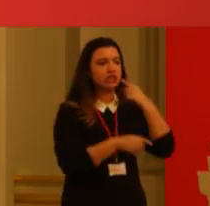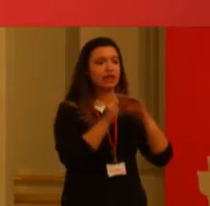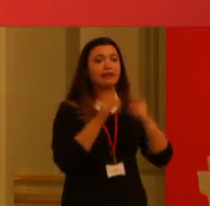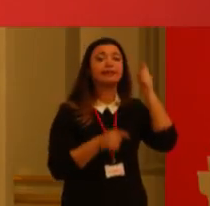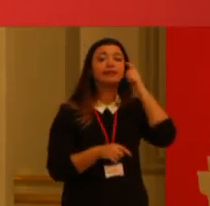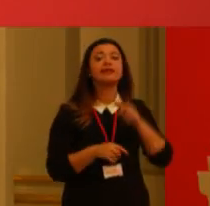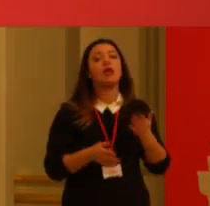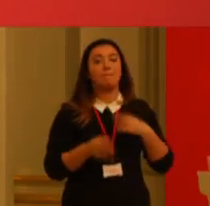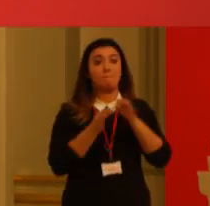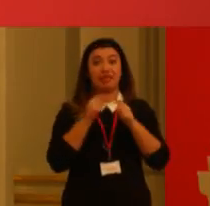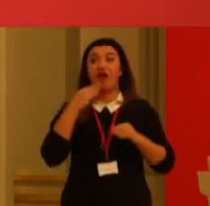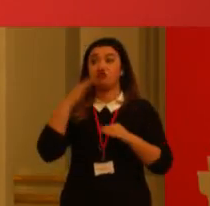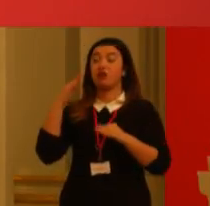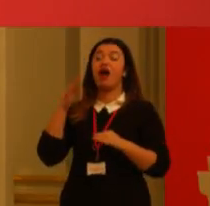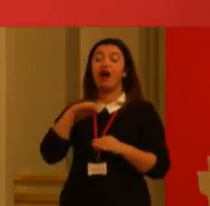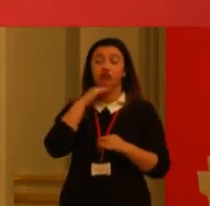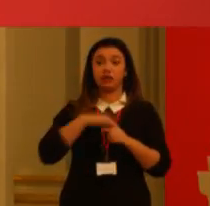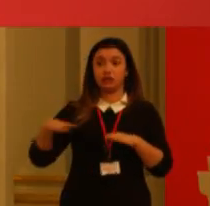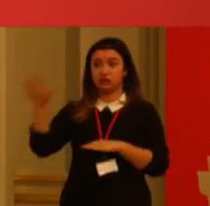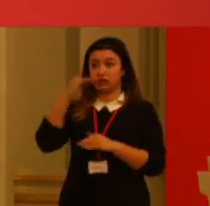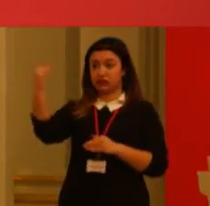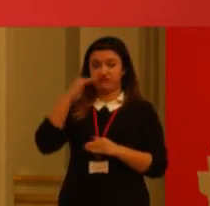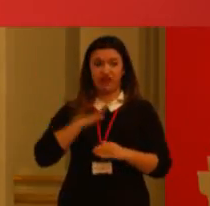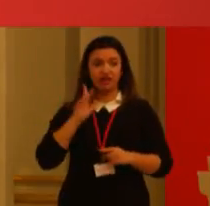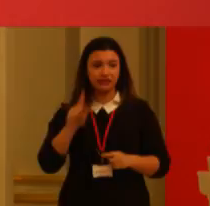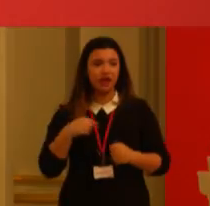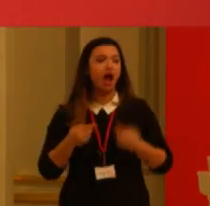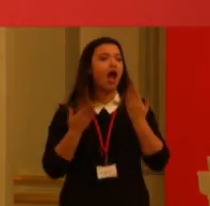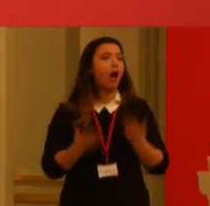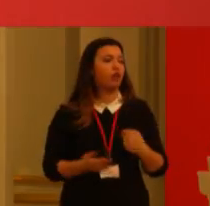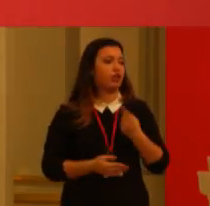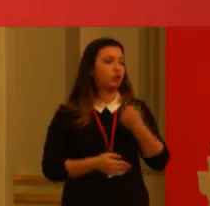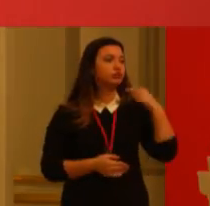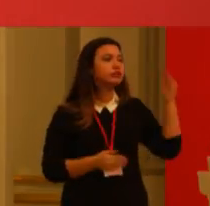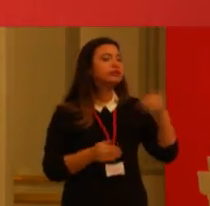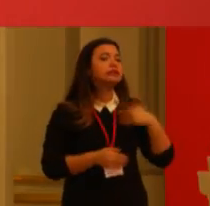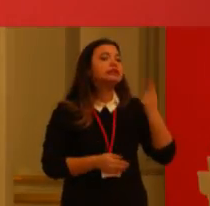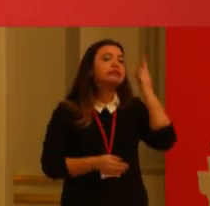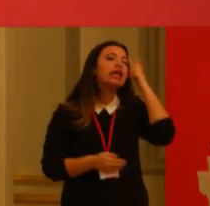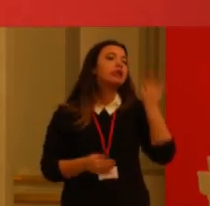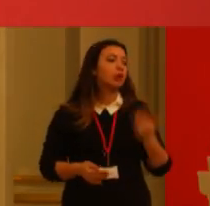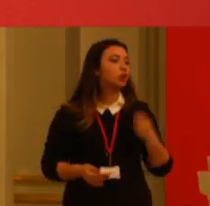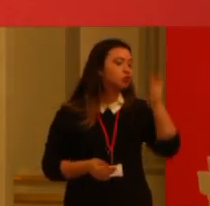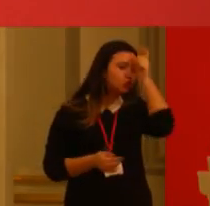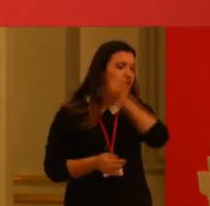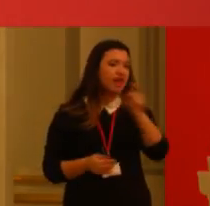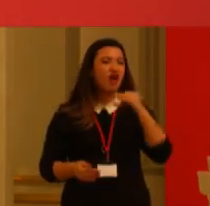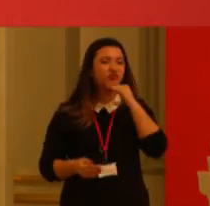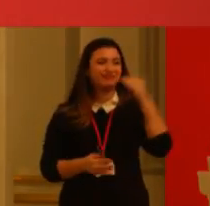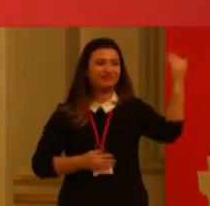refugees are not recognized. Only the applications coming from the Western countries